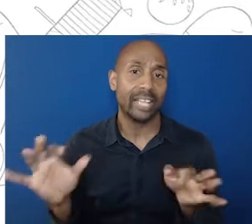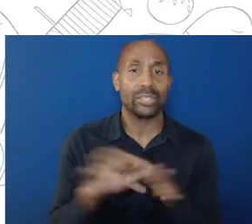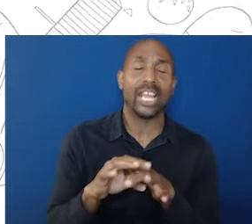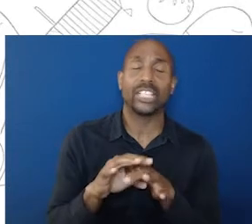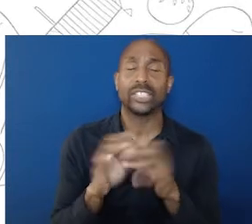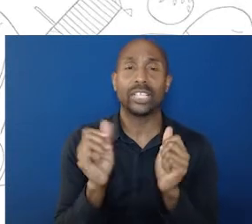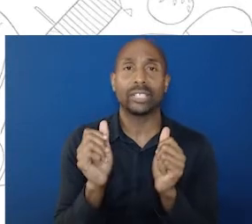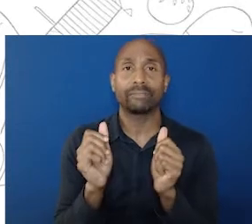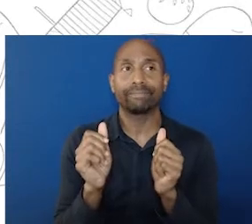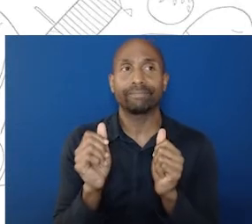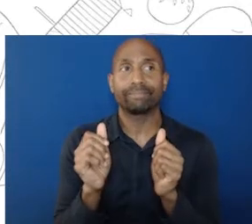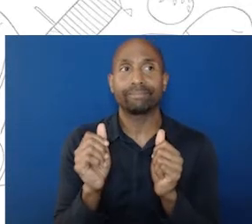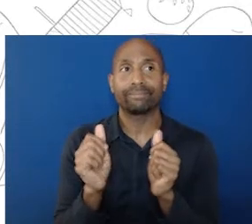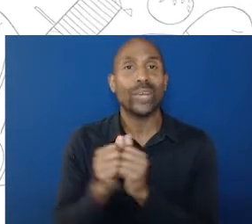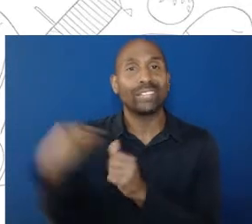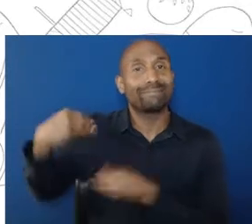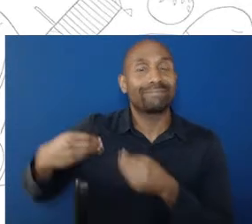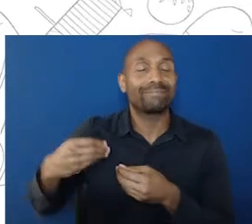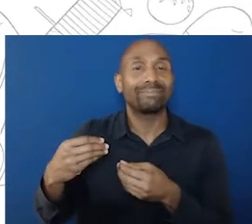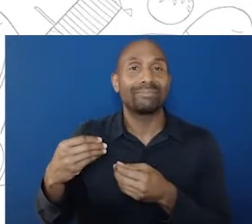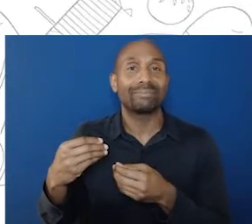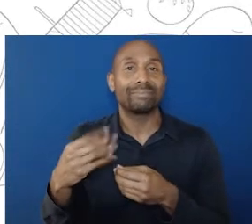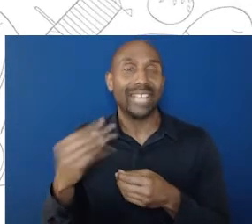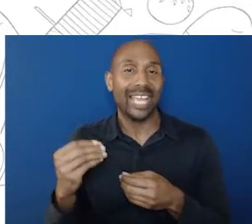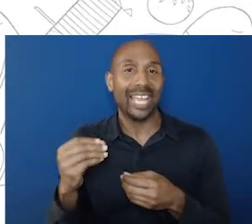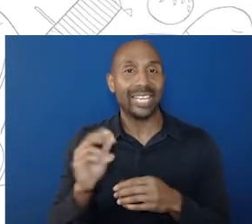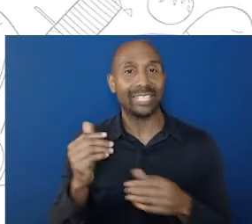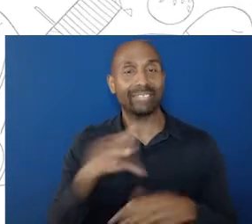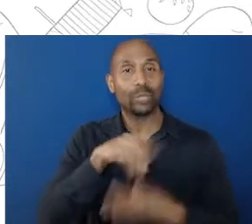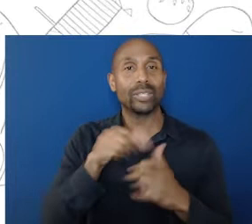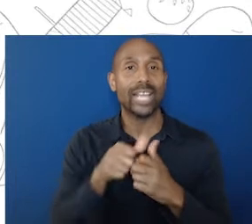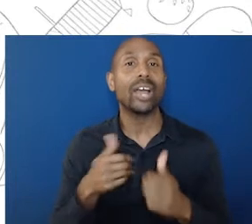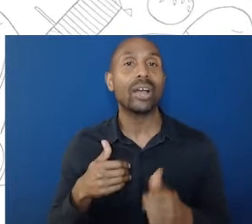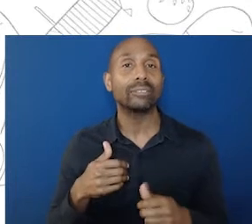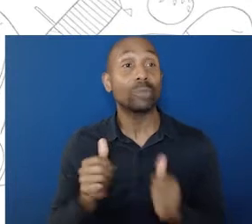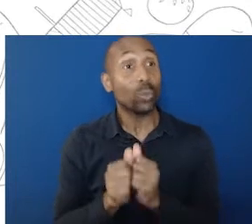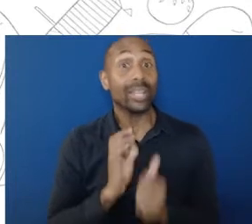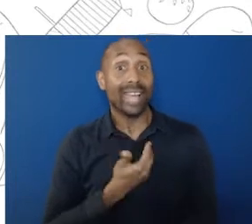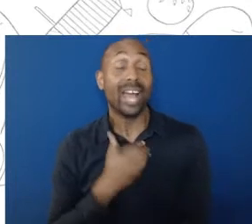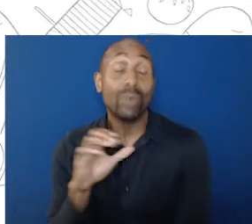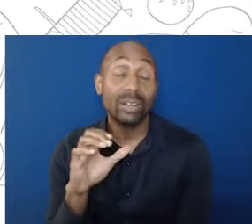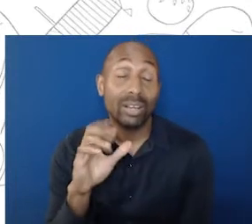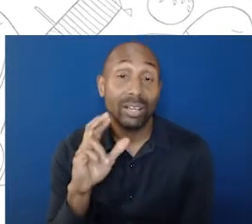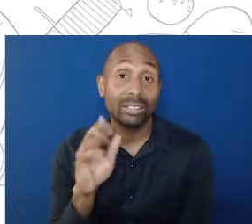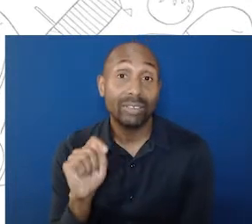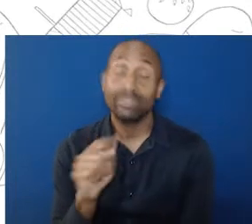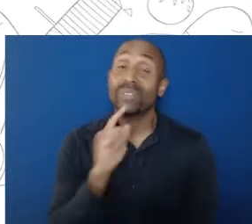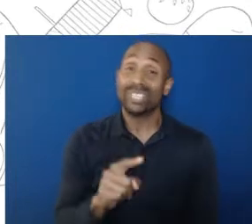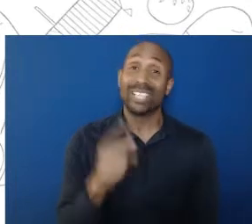that connection and almost that torch, that kindling in our craft. Craft is such a part of our history and such a part of who we